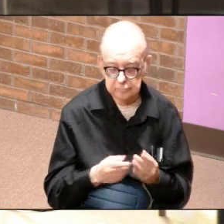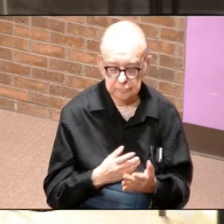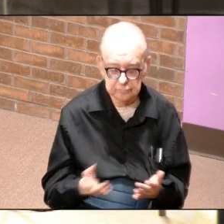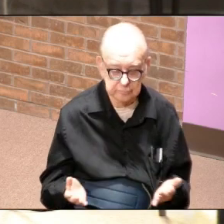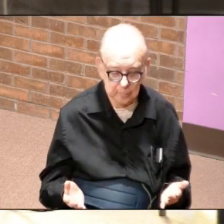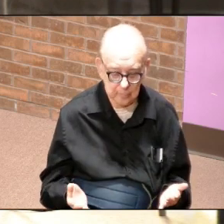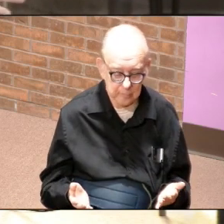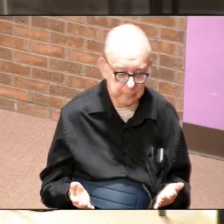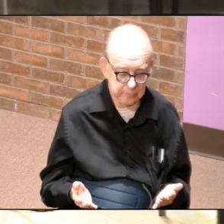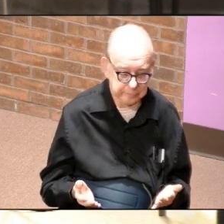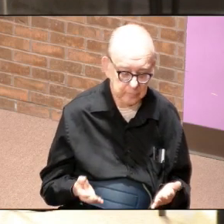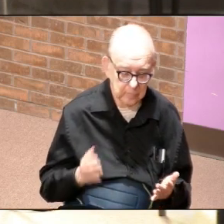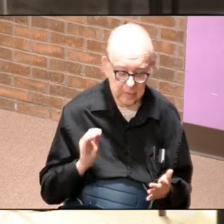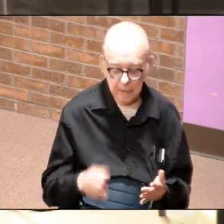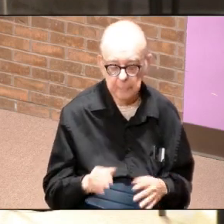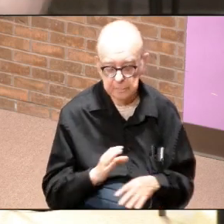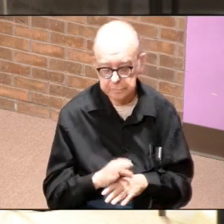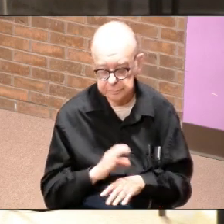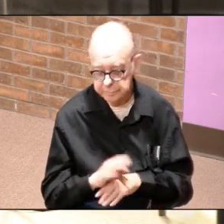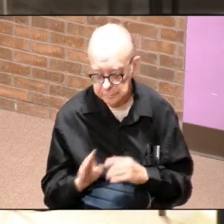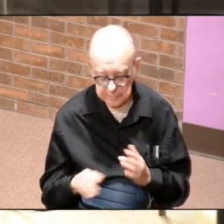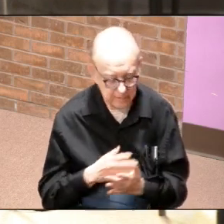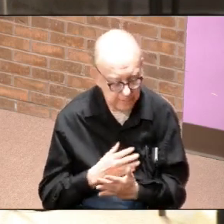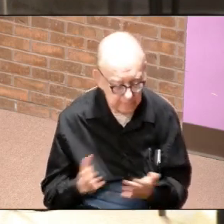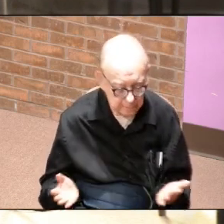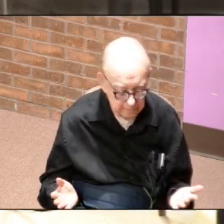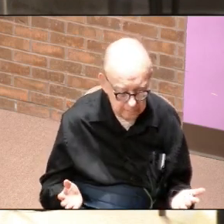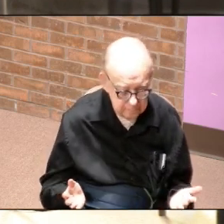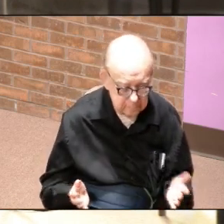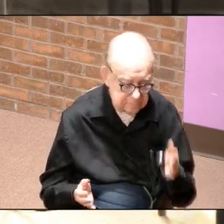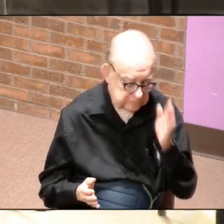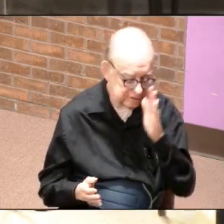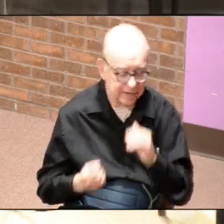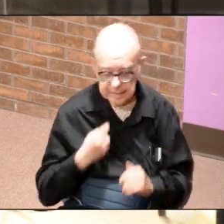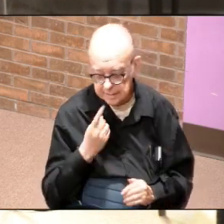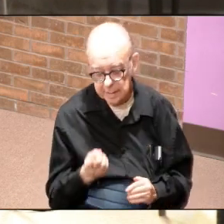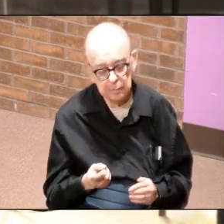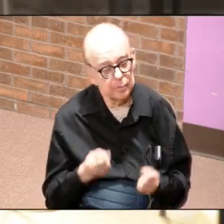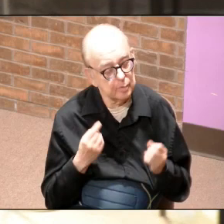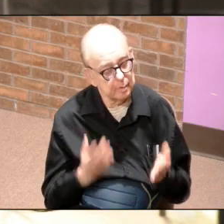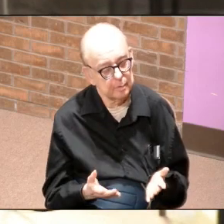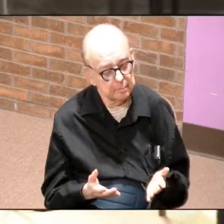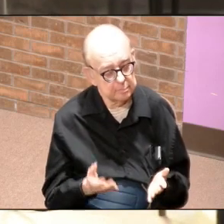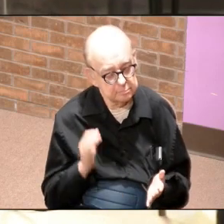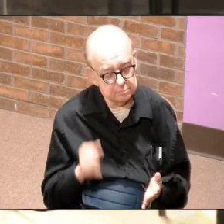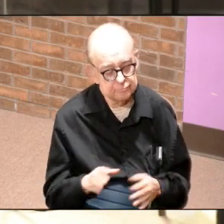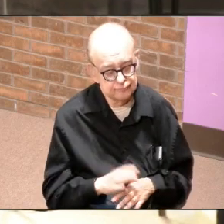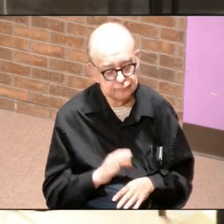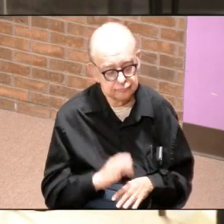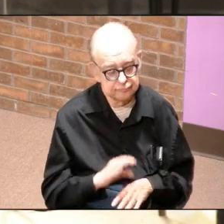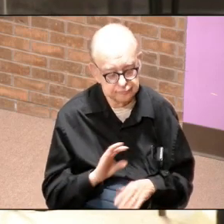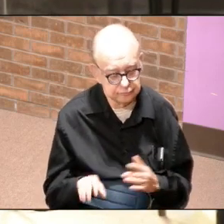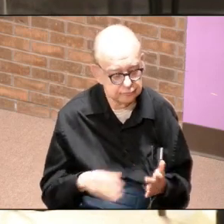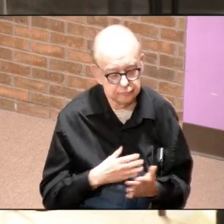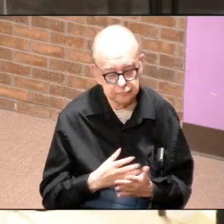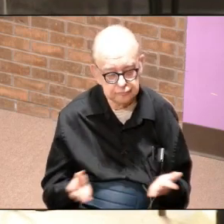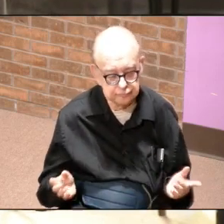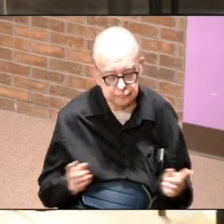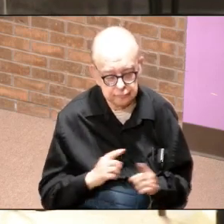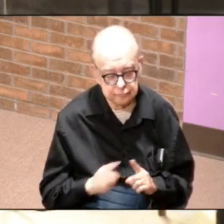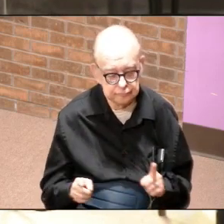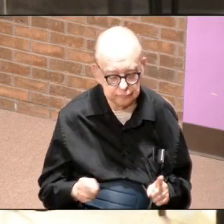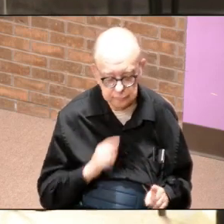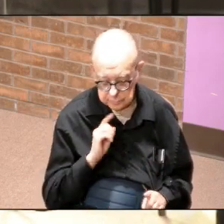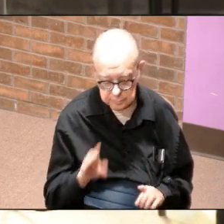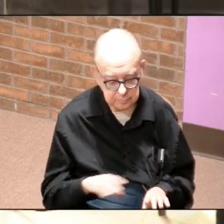that, and I stayed in church, and I did all these things. He said, hold on a minute, that was great. You stayed in church. You did all of these things, but you